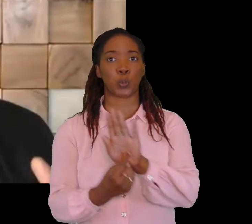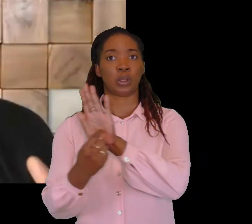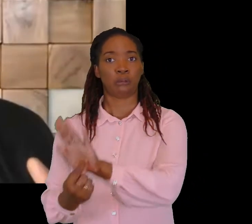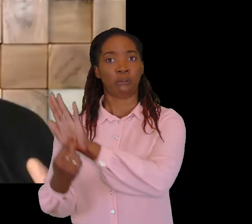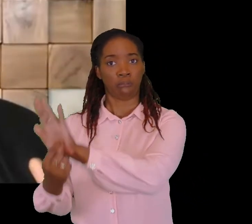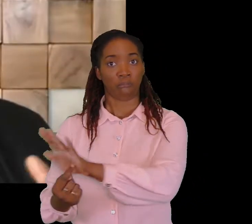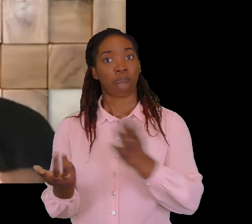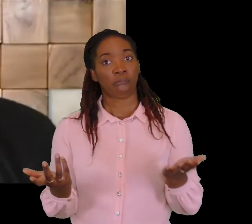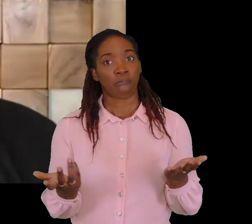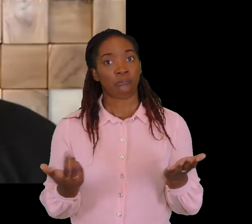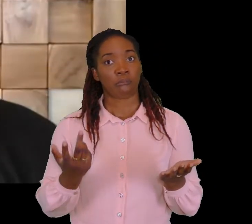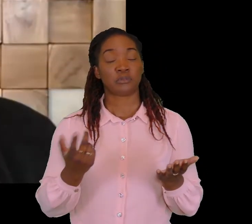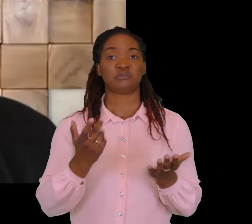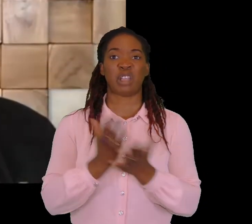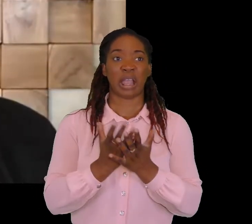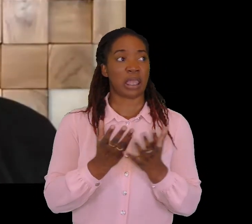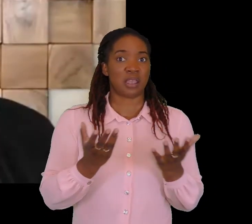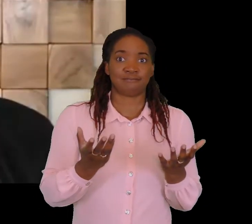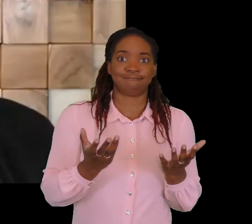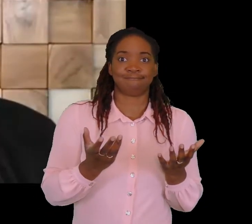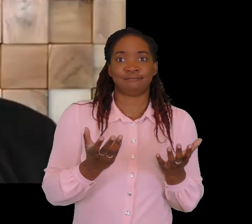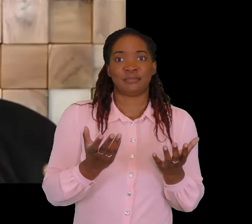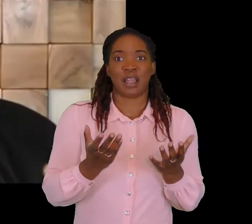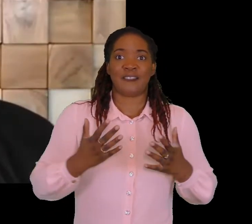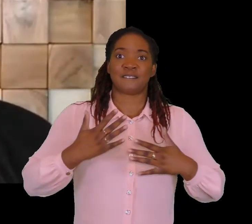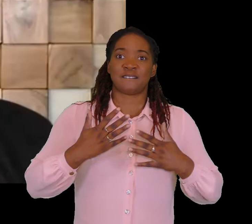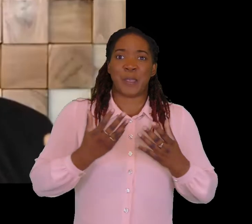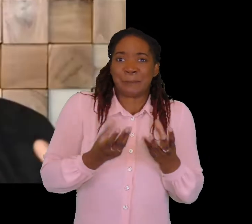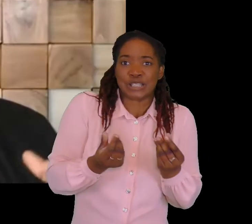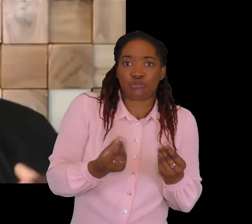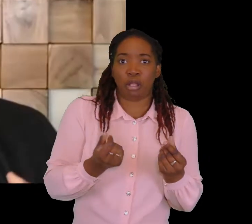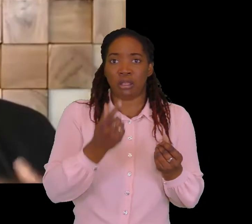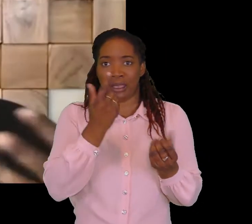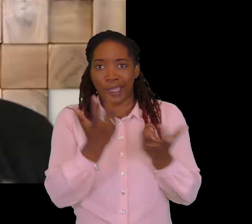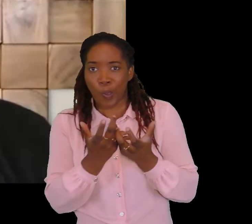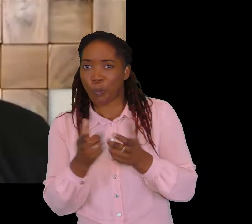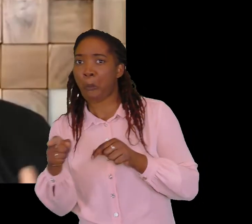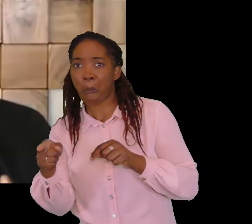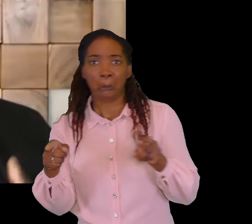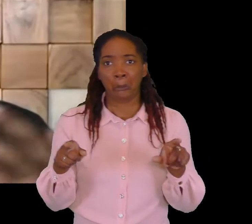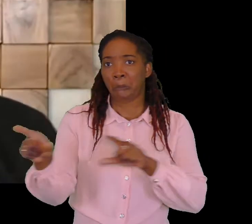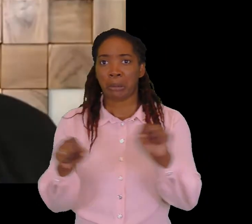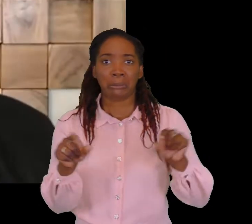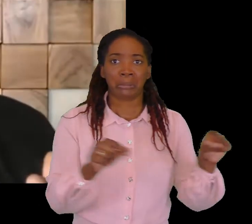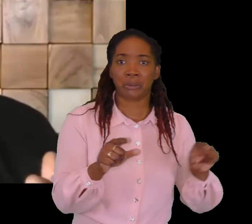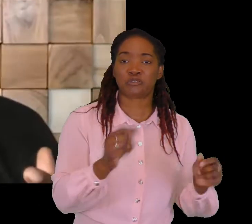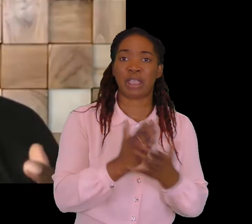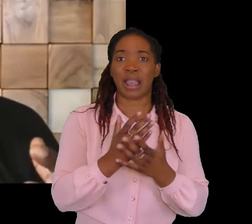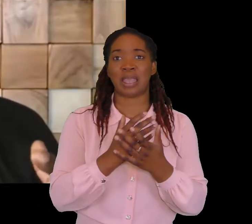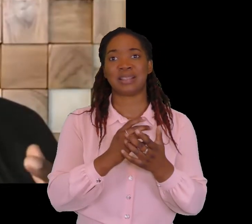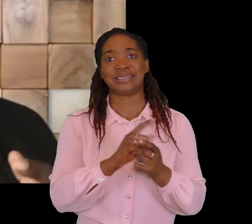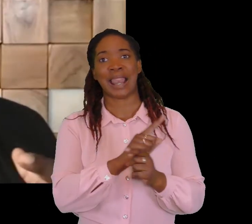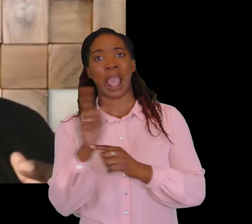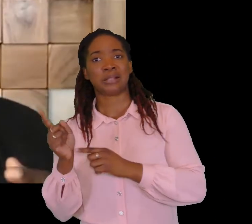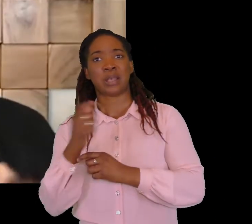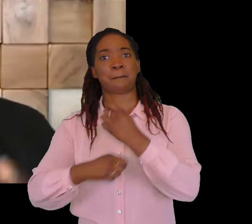work, the materiality of curating, and creative became much more conceptual and